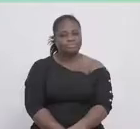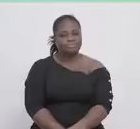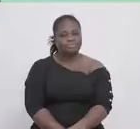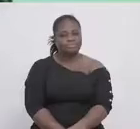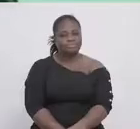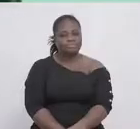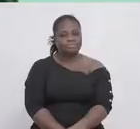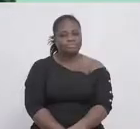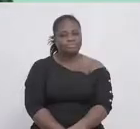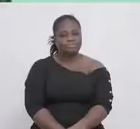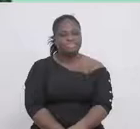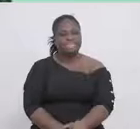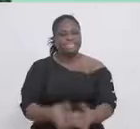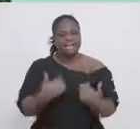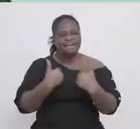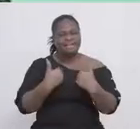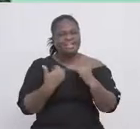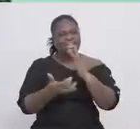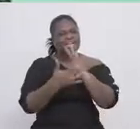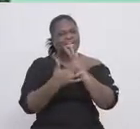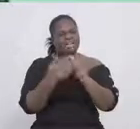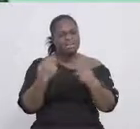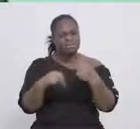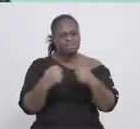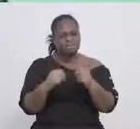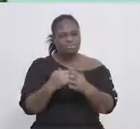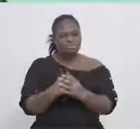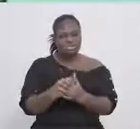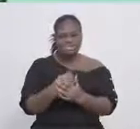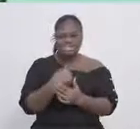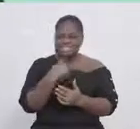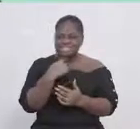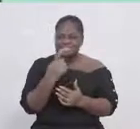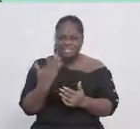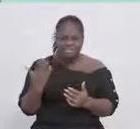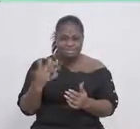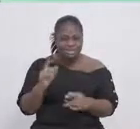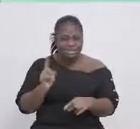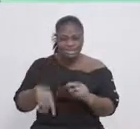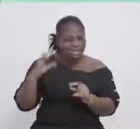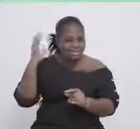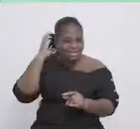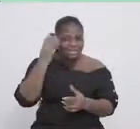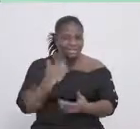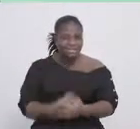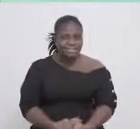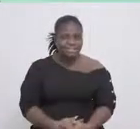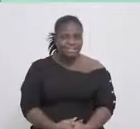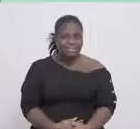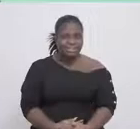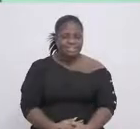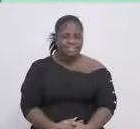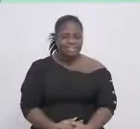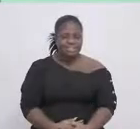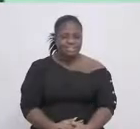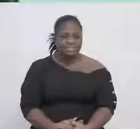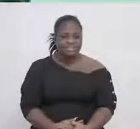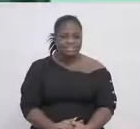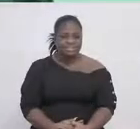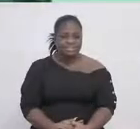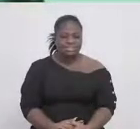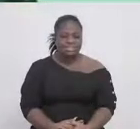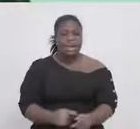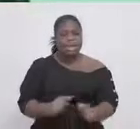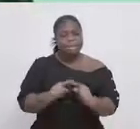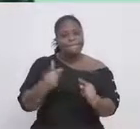All right, we're trying to solve the technical challenge we have. Florence, I see you're saying something. I really can't hear you. We'll check if you're if there's a challenge with your mic.